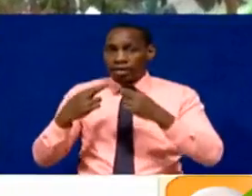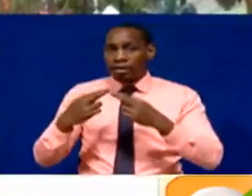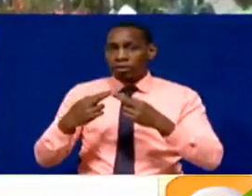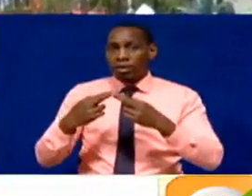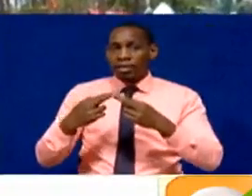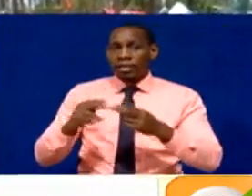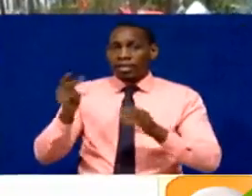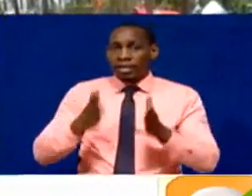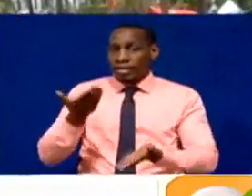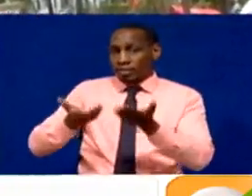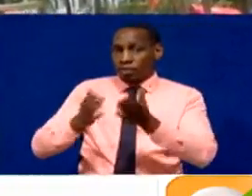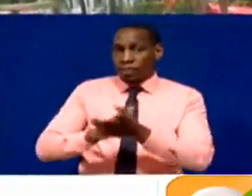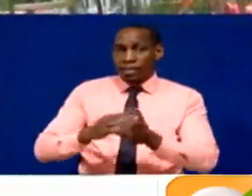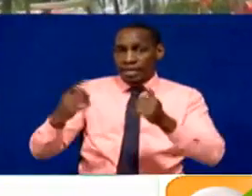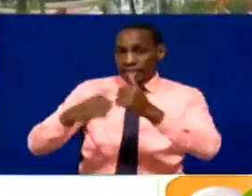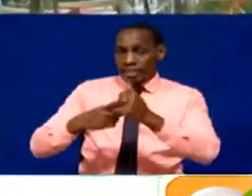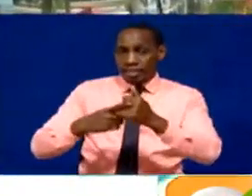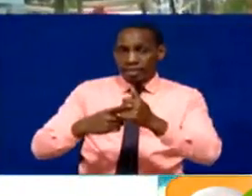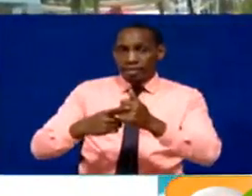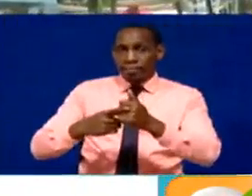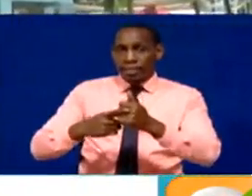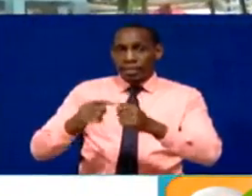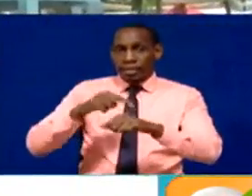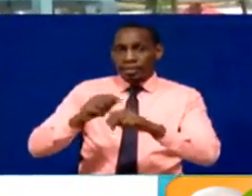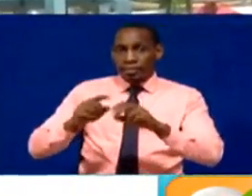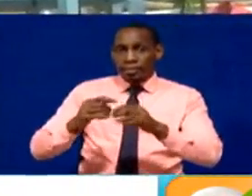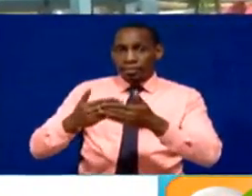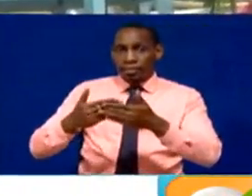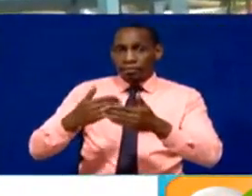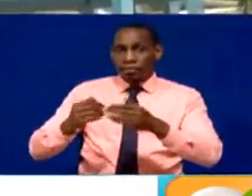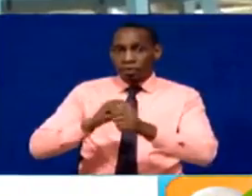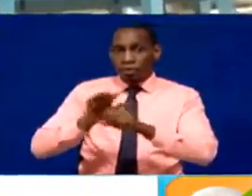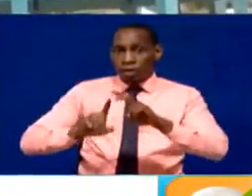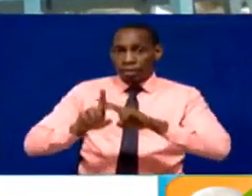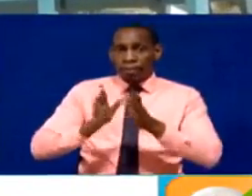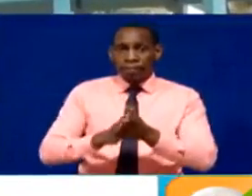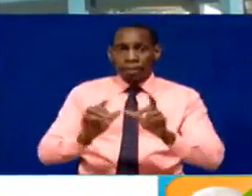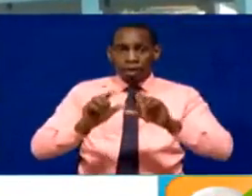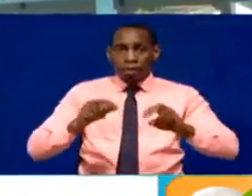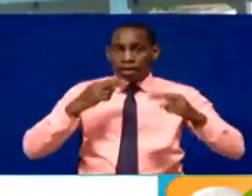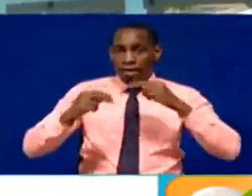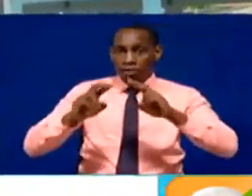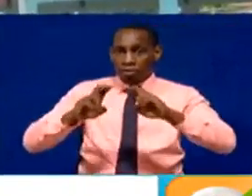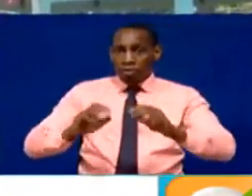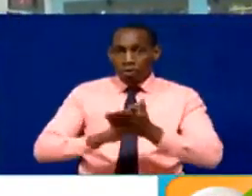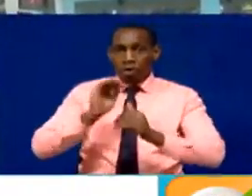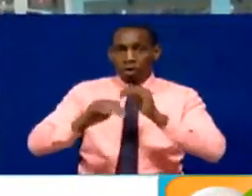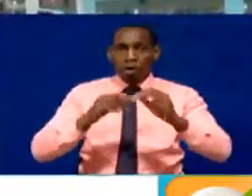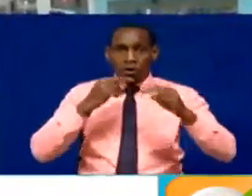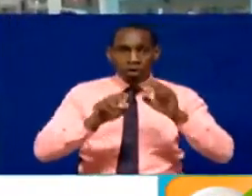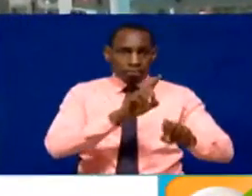orders are Kenyans, compared to just 6 before the start of the COVID crisis. According to the hotel survey, all sampled